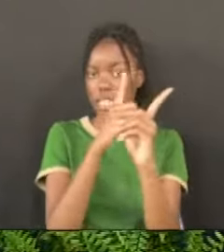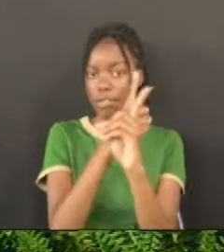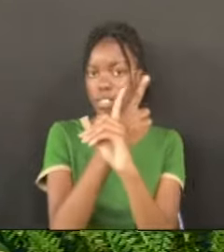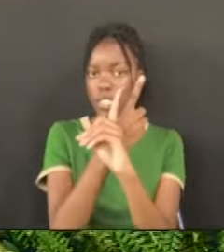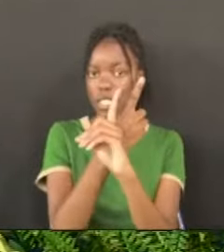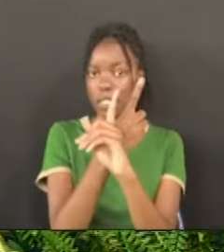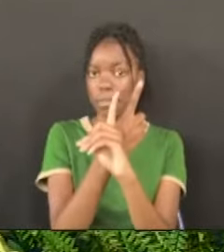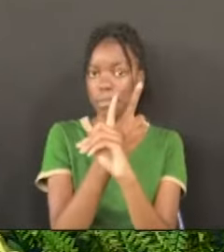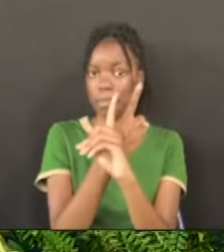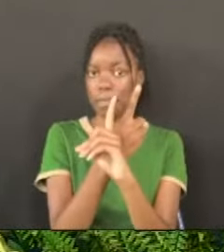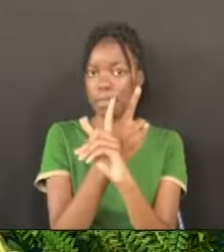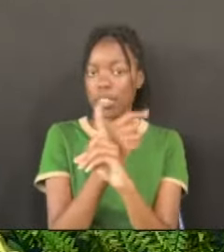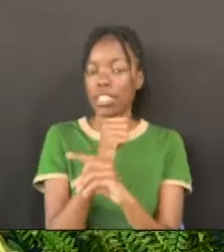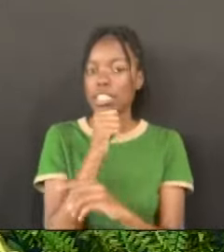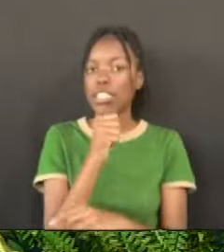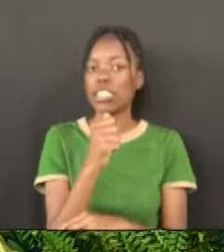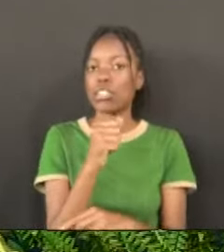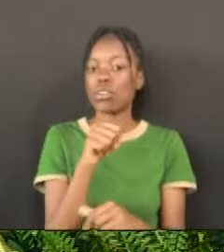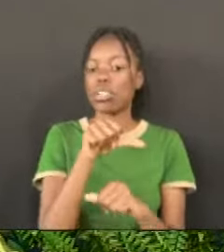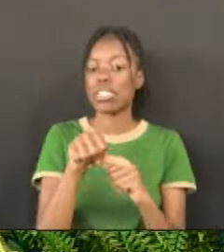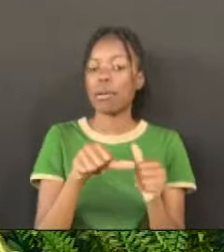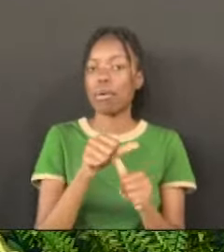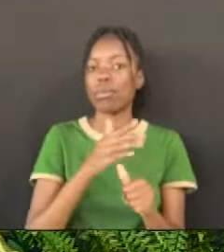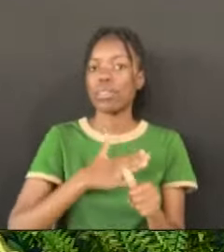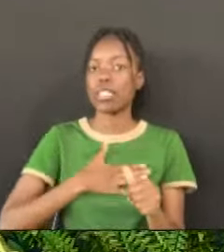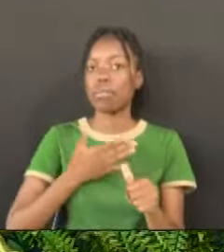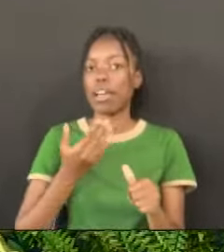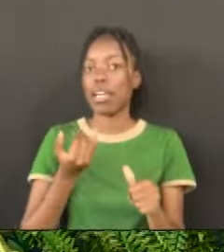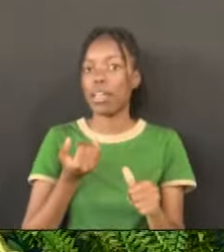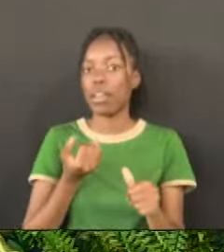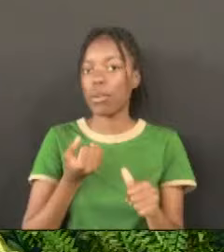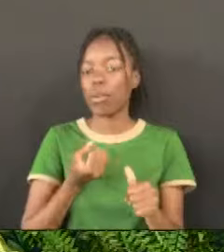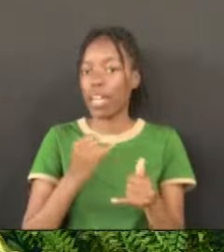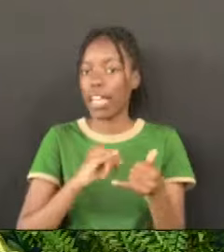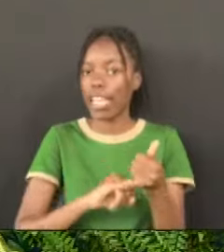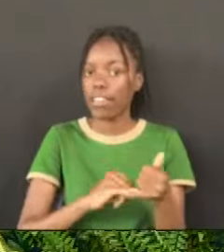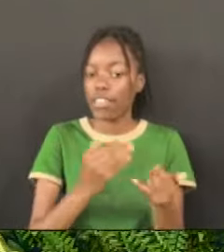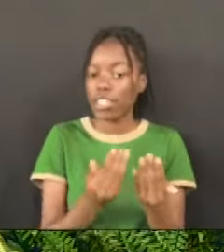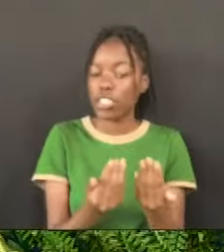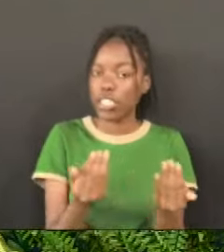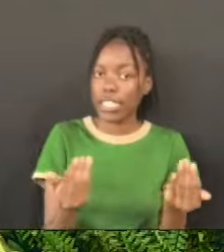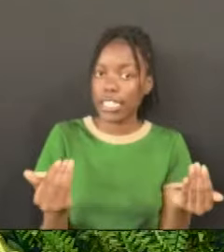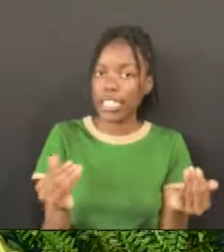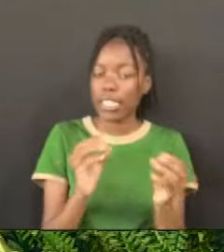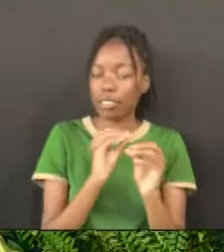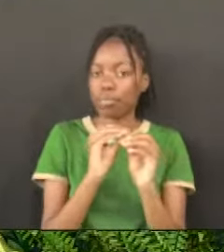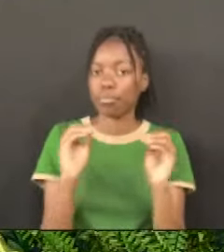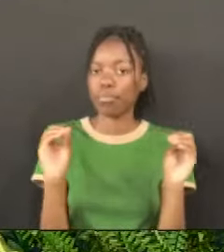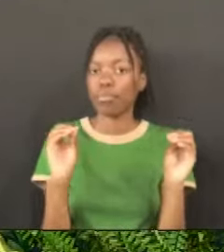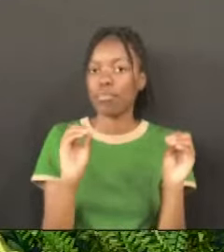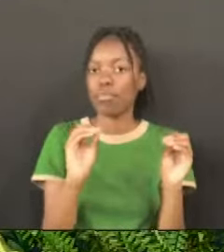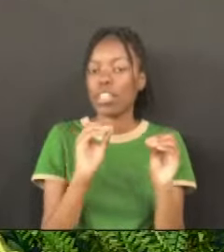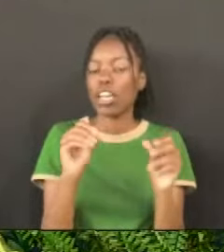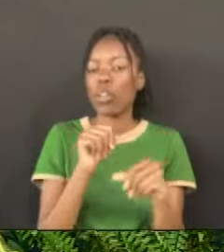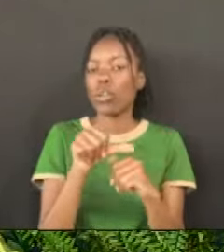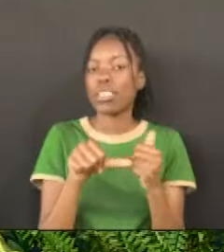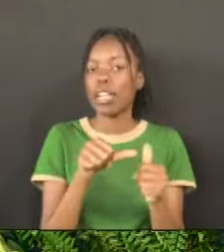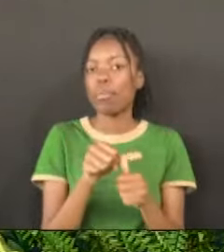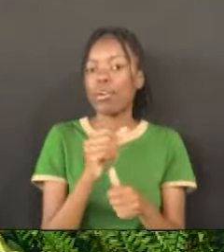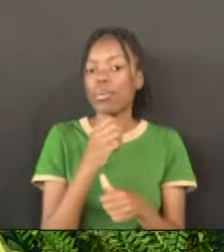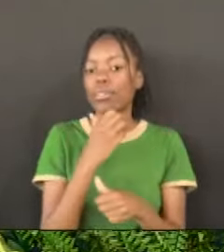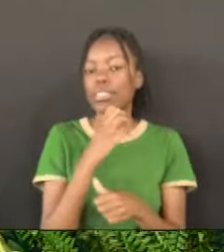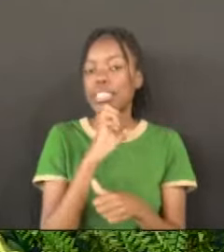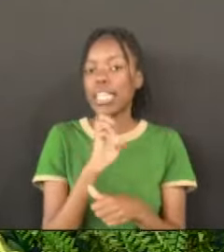It is not about my wife and children. It is about me. It is not about my elders and the church